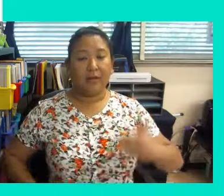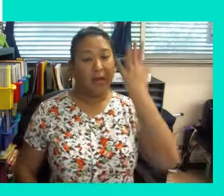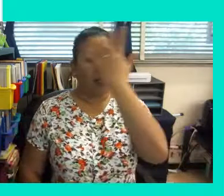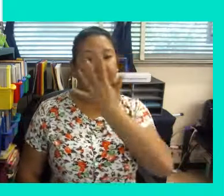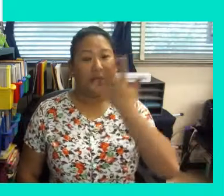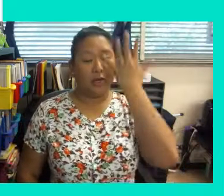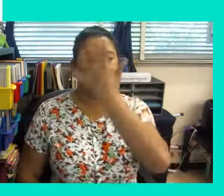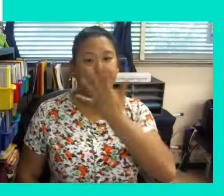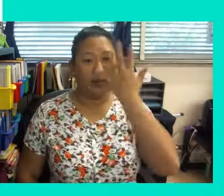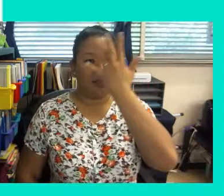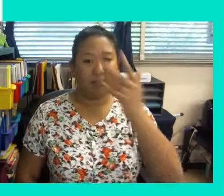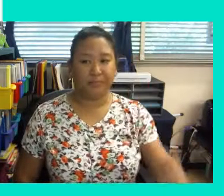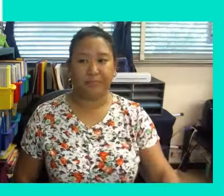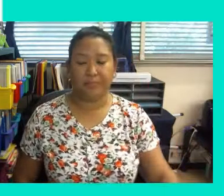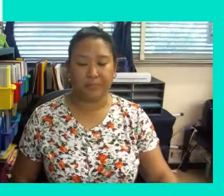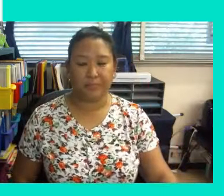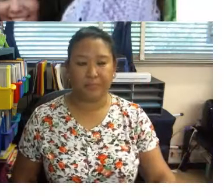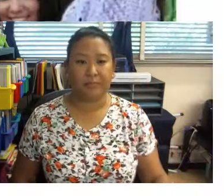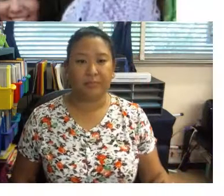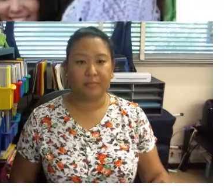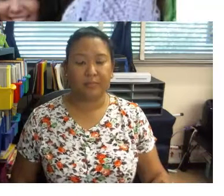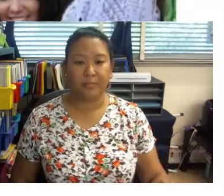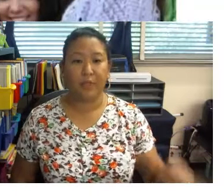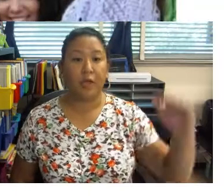Physical appearances.